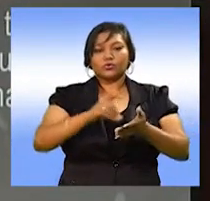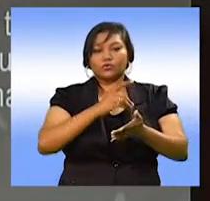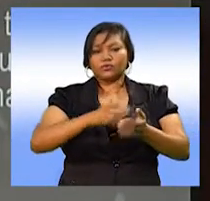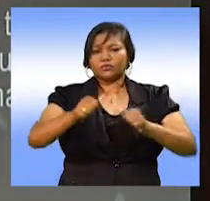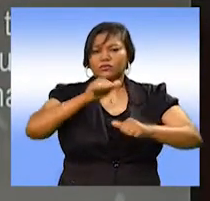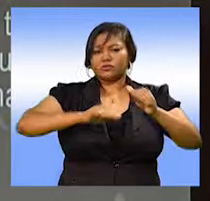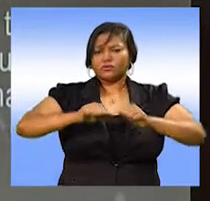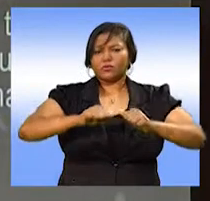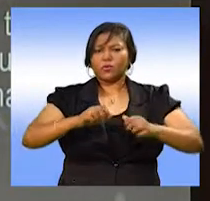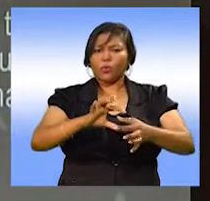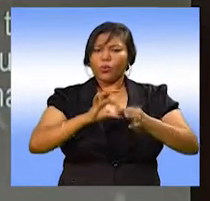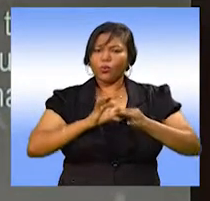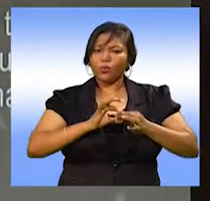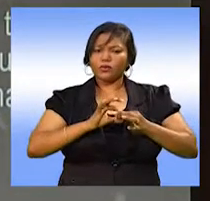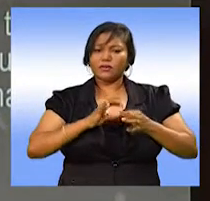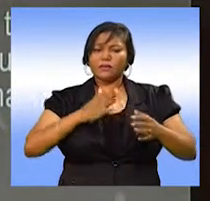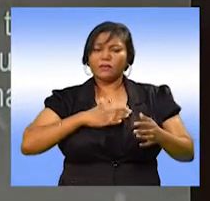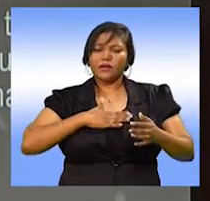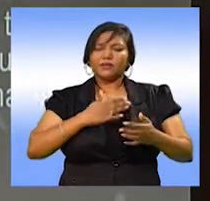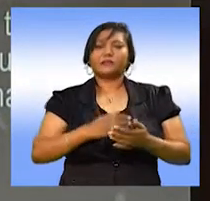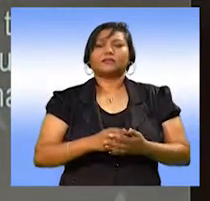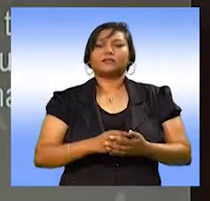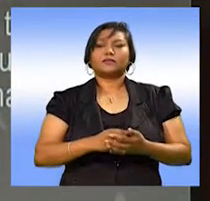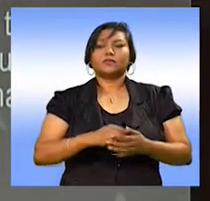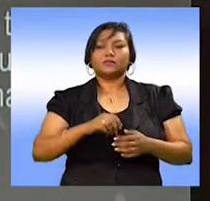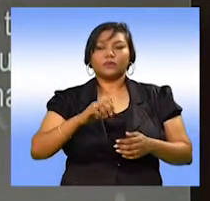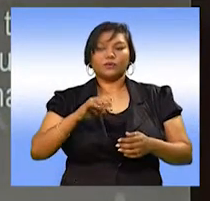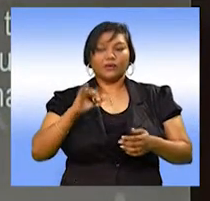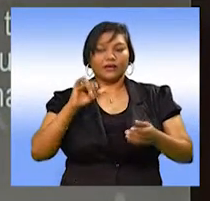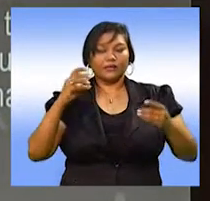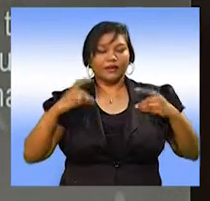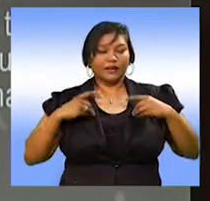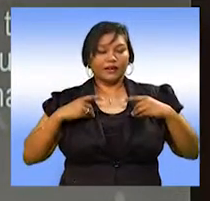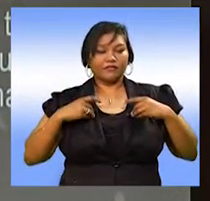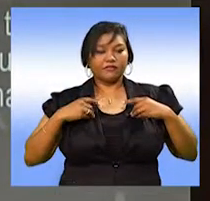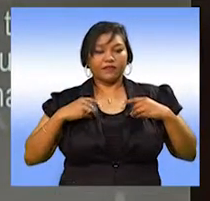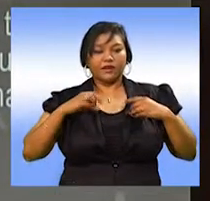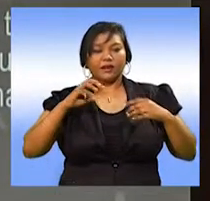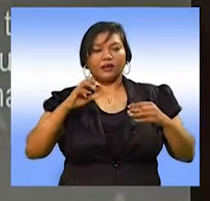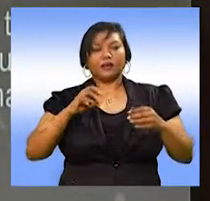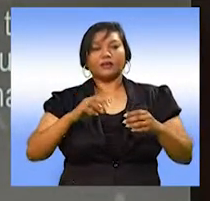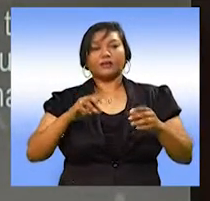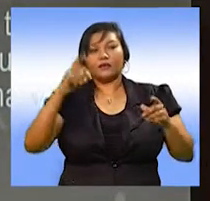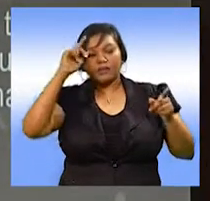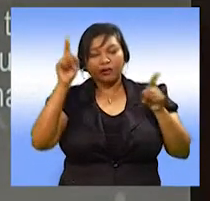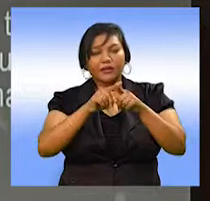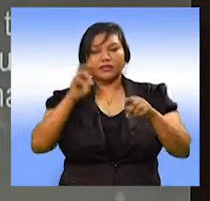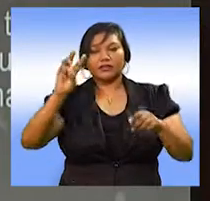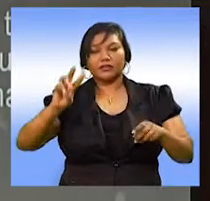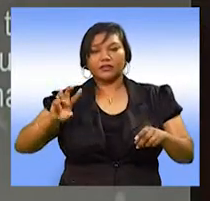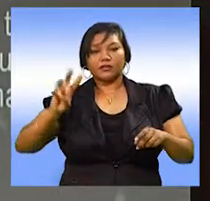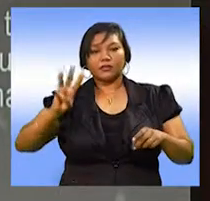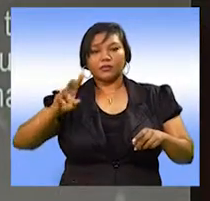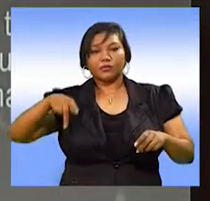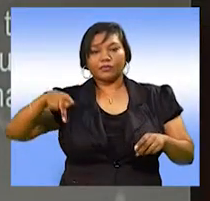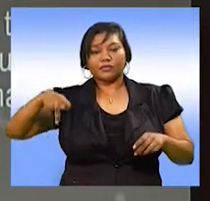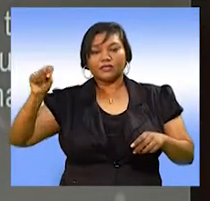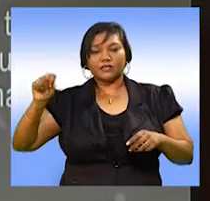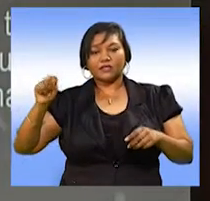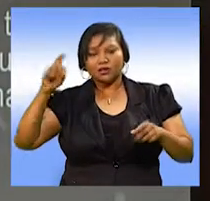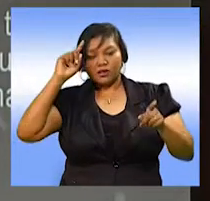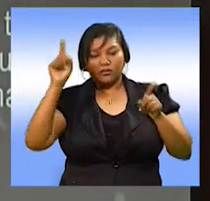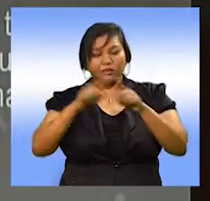And there was a treaty called the WPPT back in 1996, which dealt with